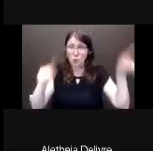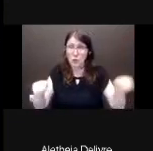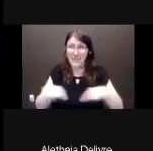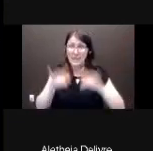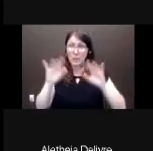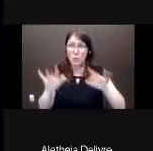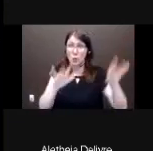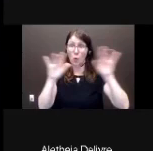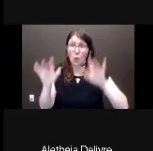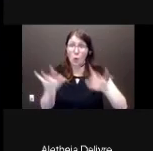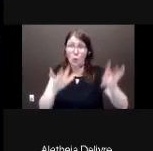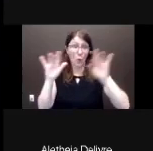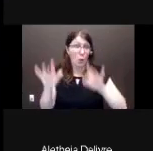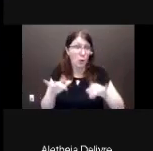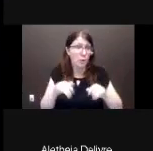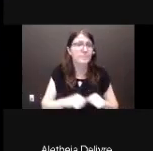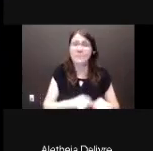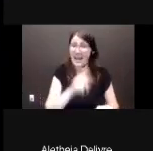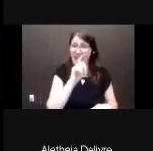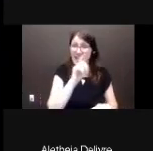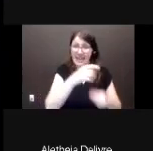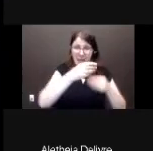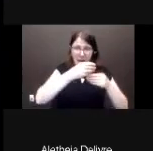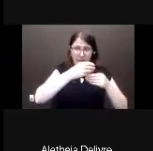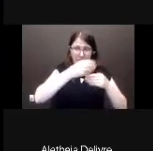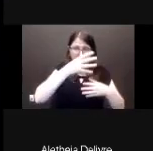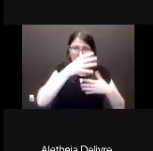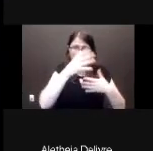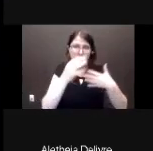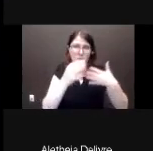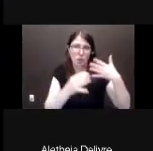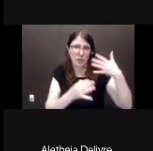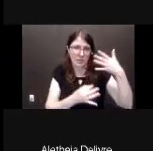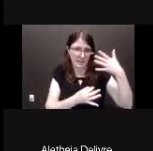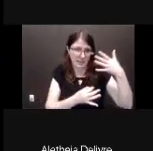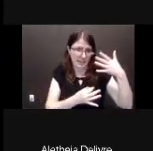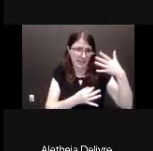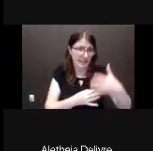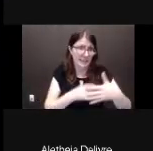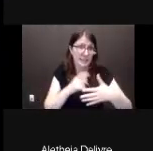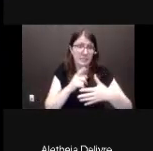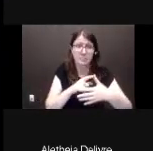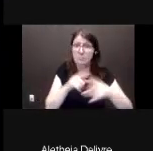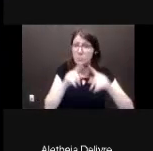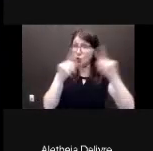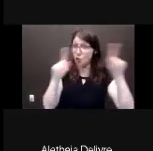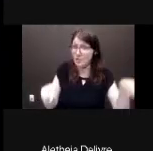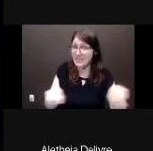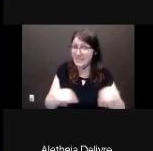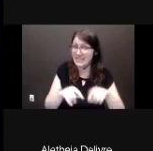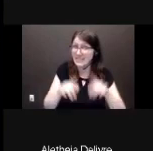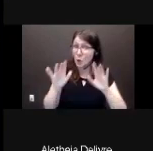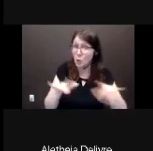which aspect you want to record. So there's an option to record your screen. So whatever you do on your screen, you can